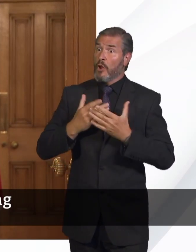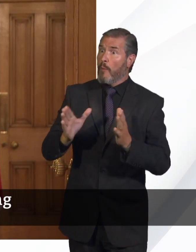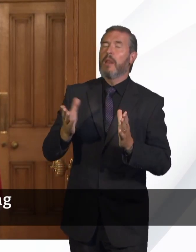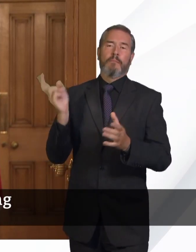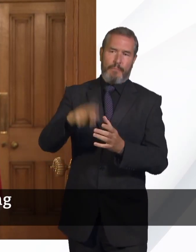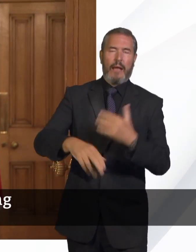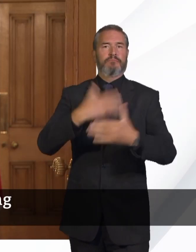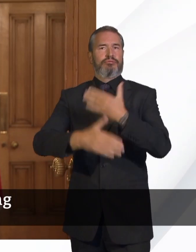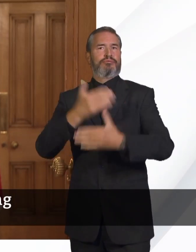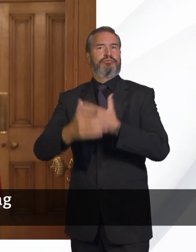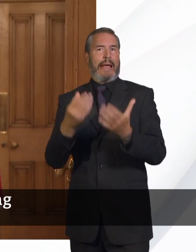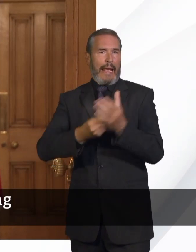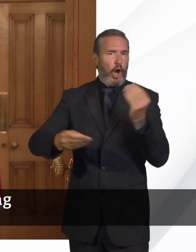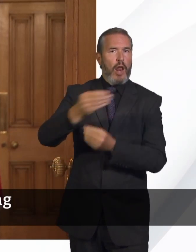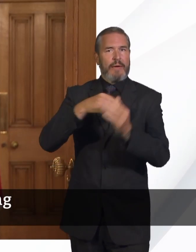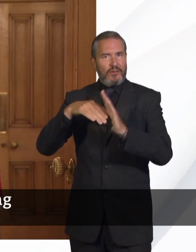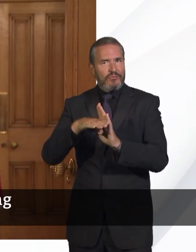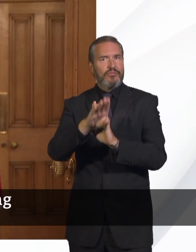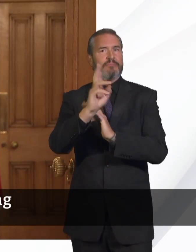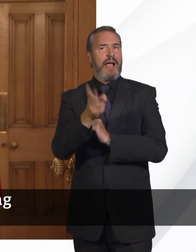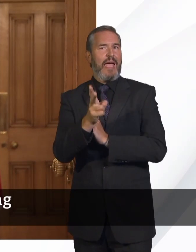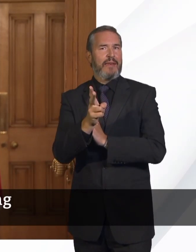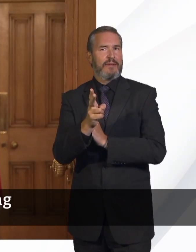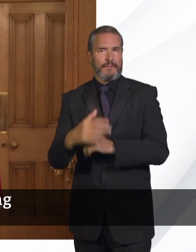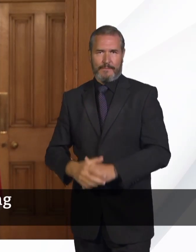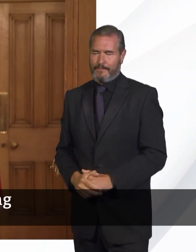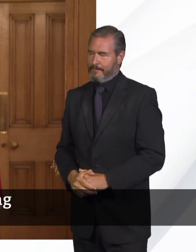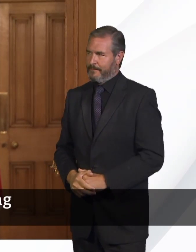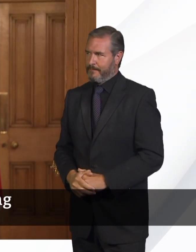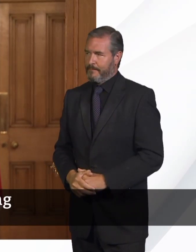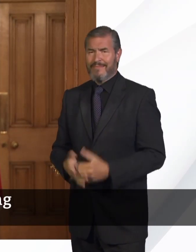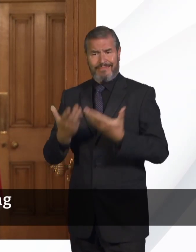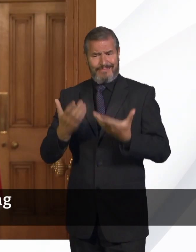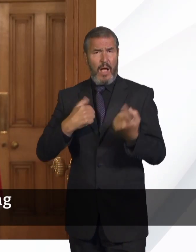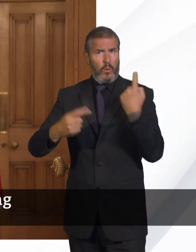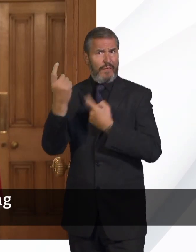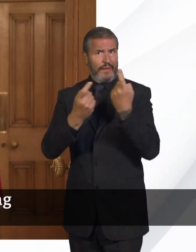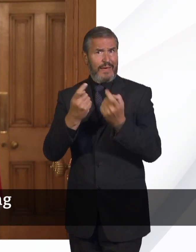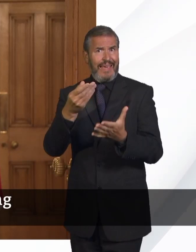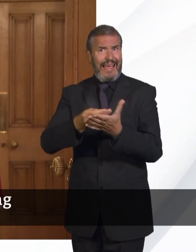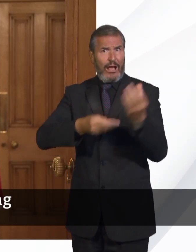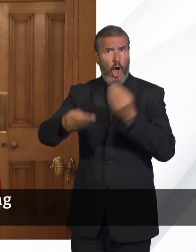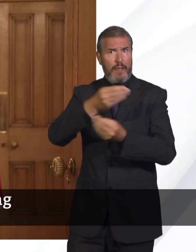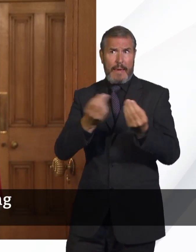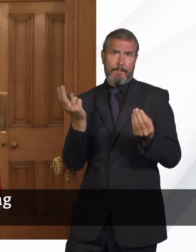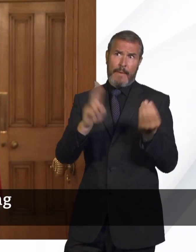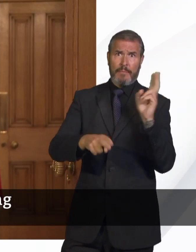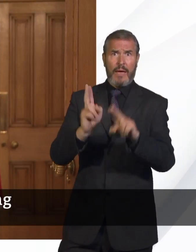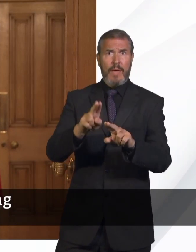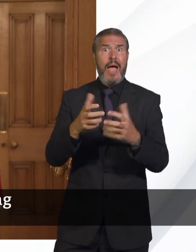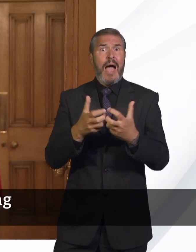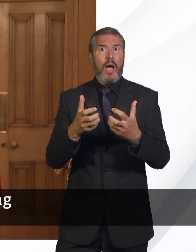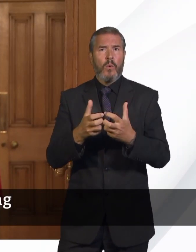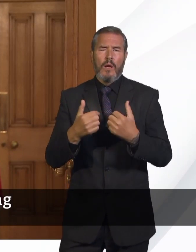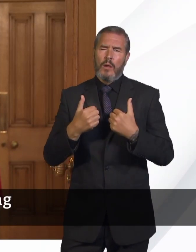their part in the economic recovery. And as we consider measures needed to support our economic bounce back, we will be